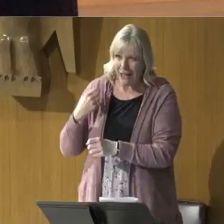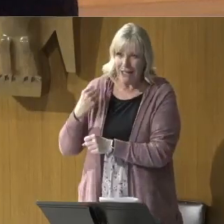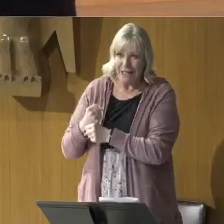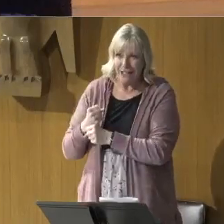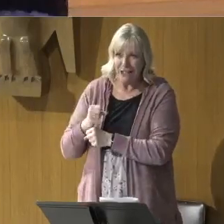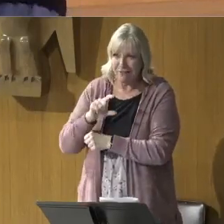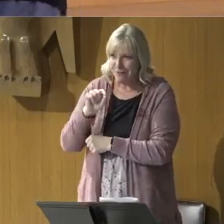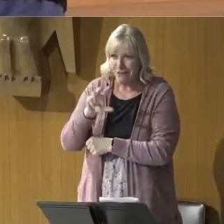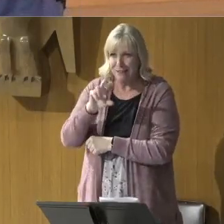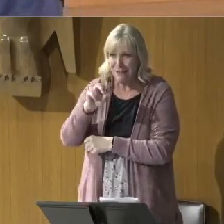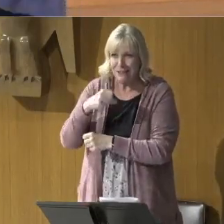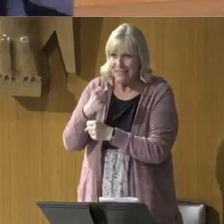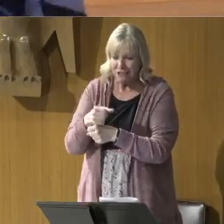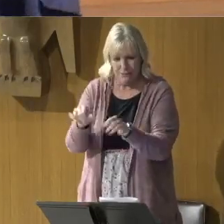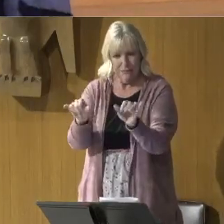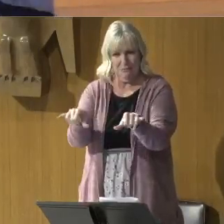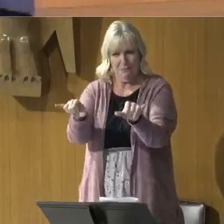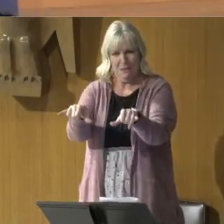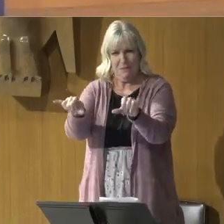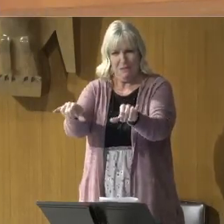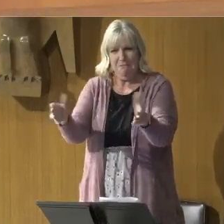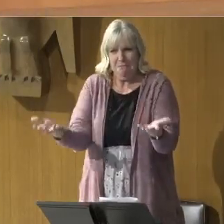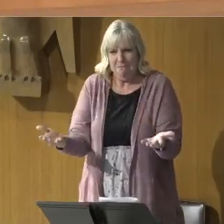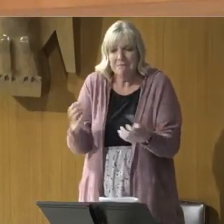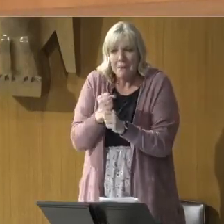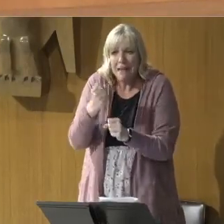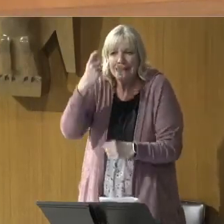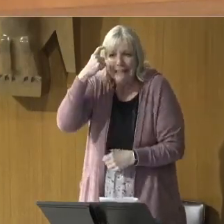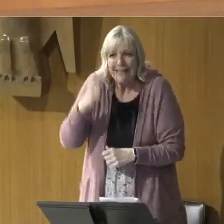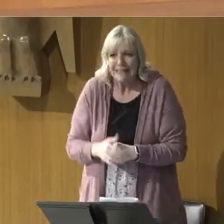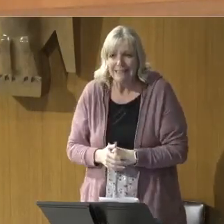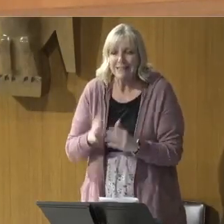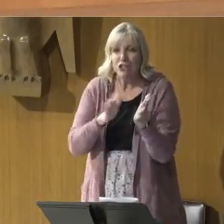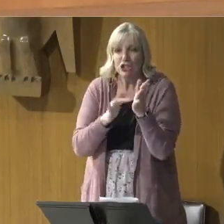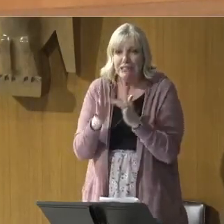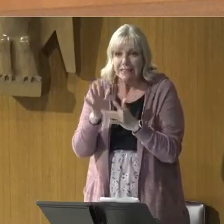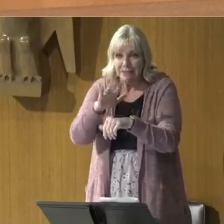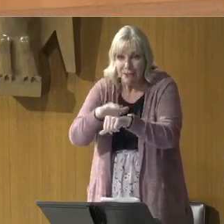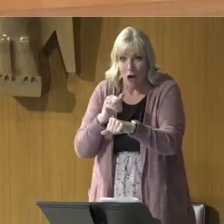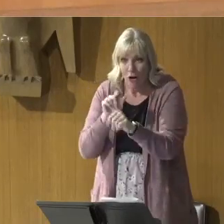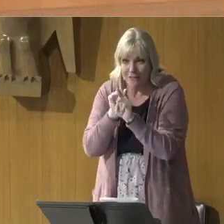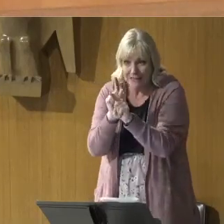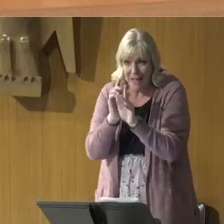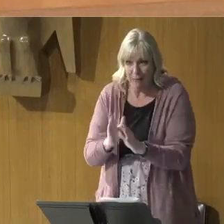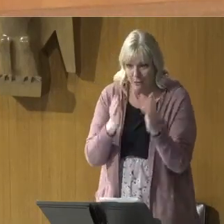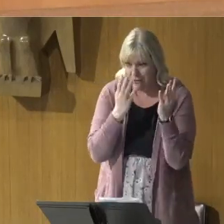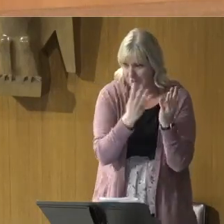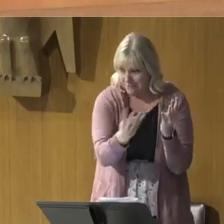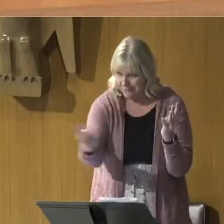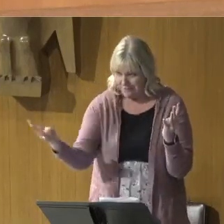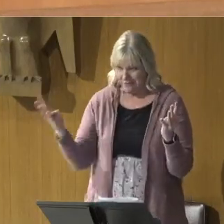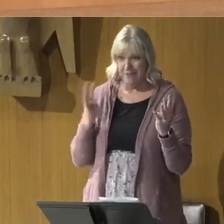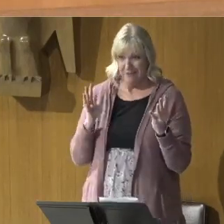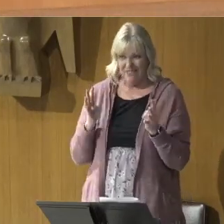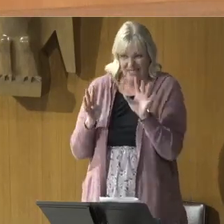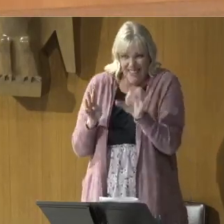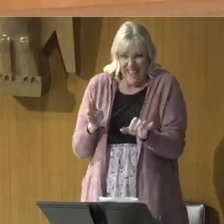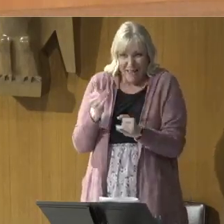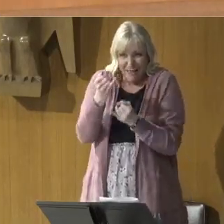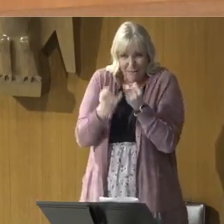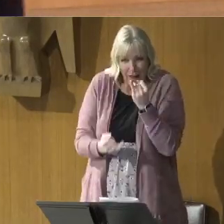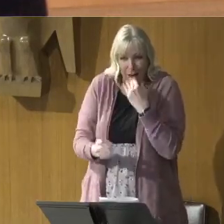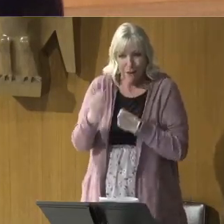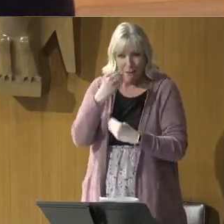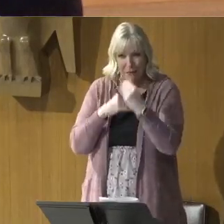decade. So it makes sense that when Jesus gathers with His disciples for what will turn out to be their final